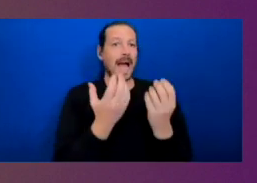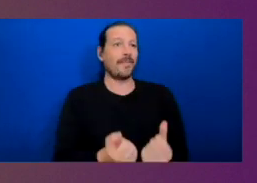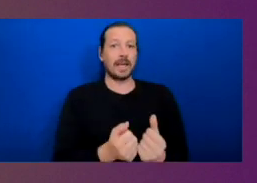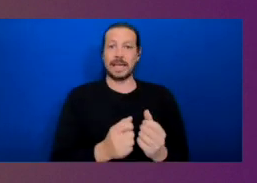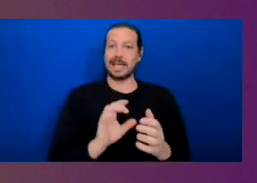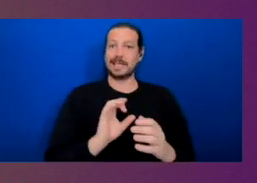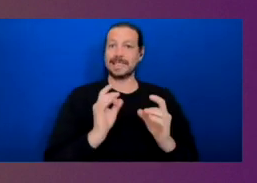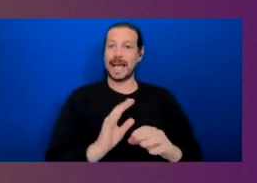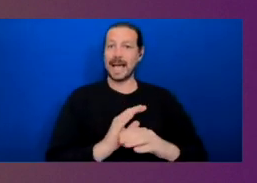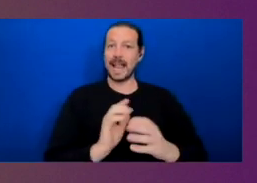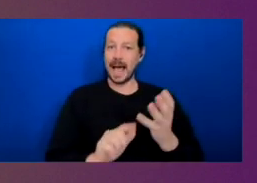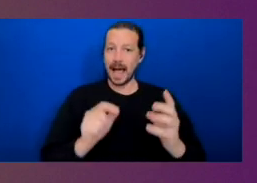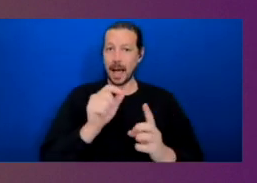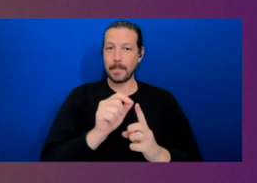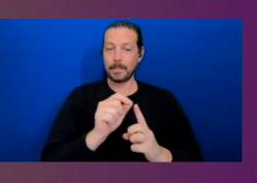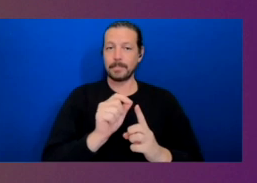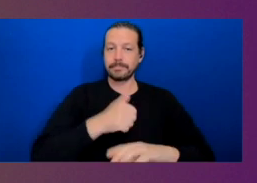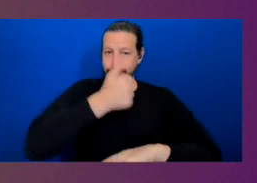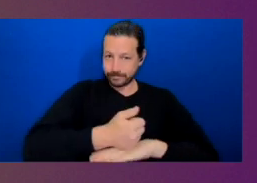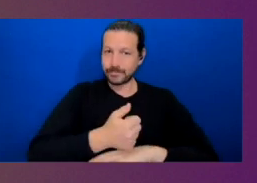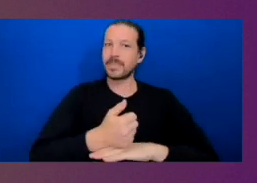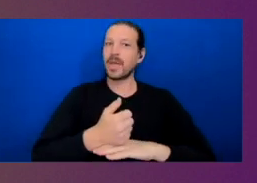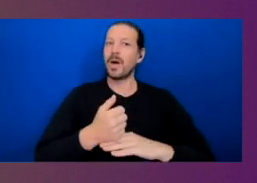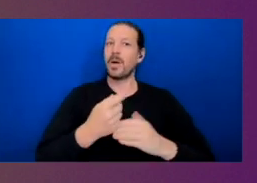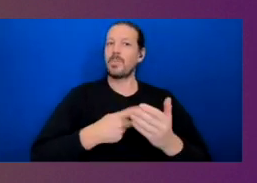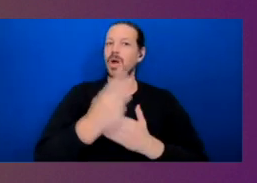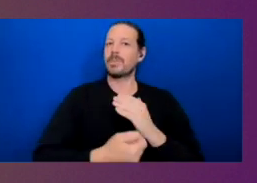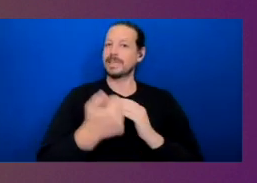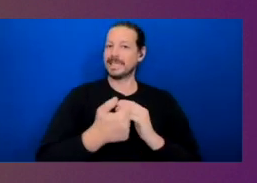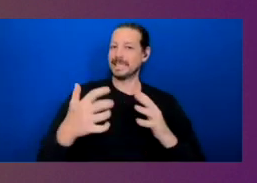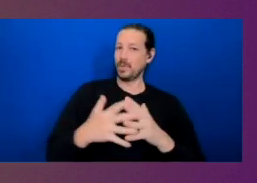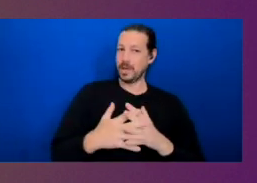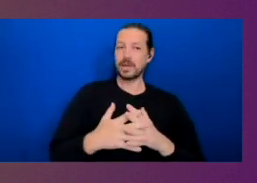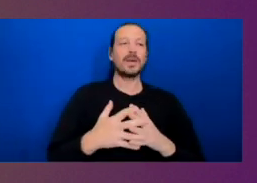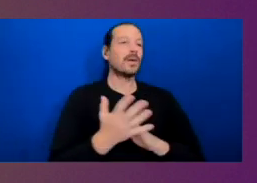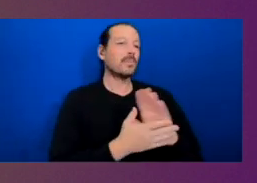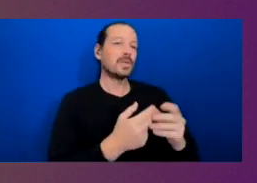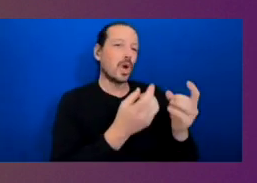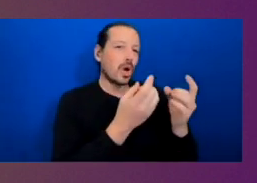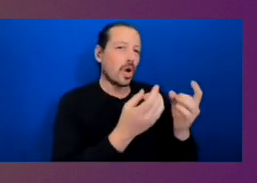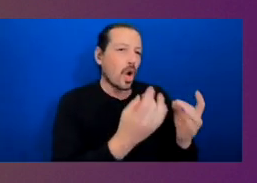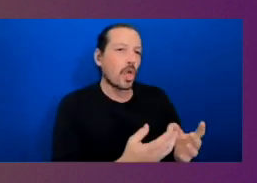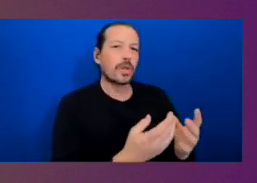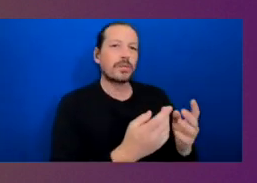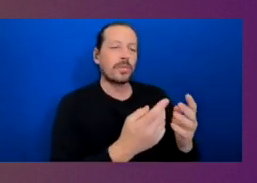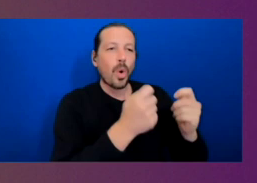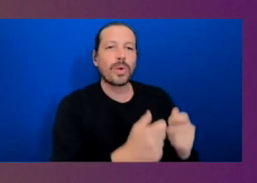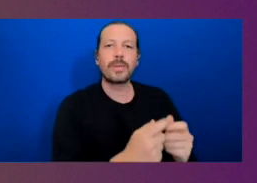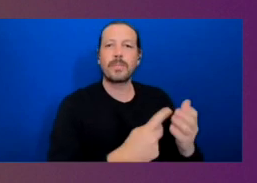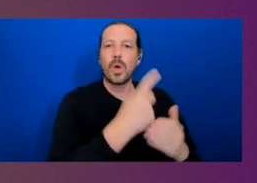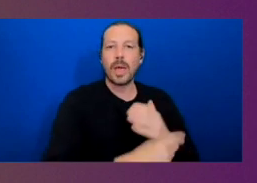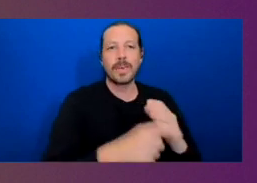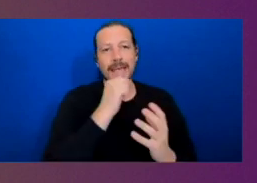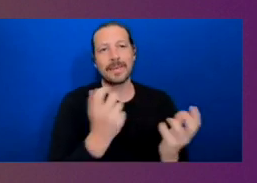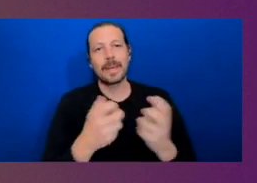in Australia that equips early stage startups with seed funding, some mentoring and support networks to help commercialize